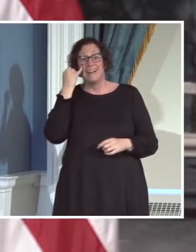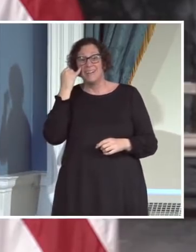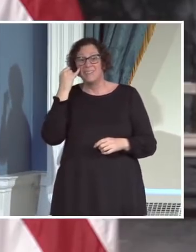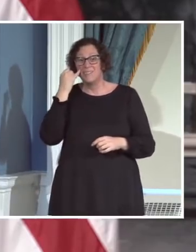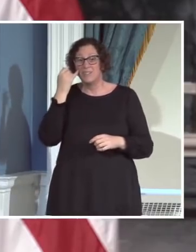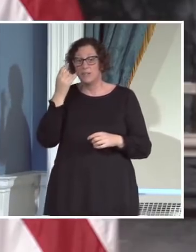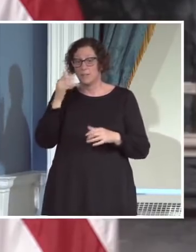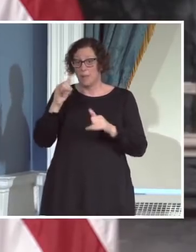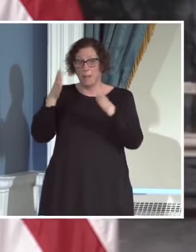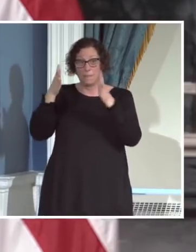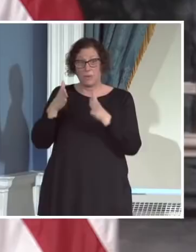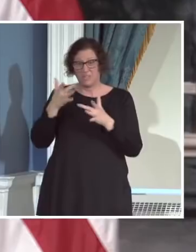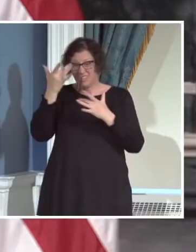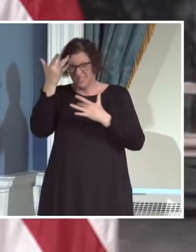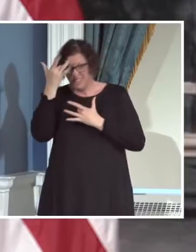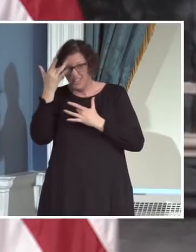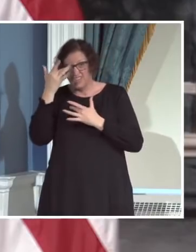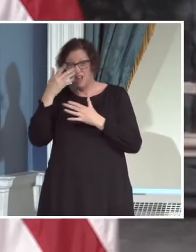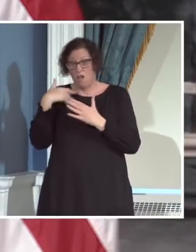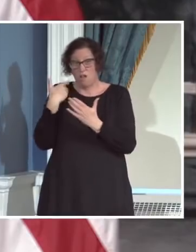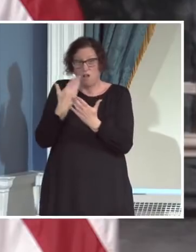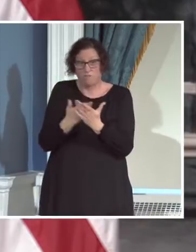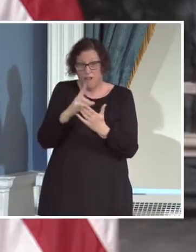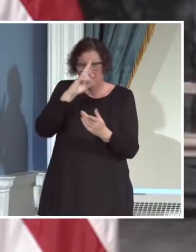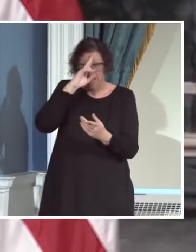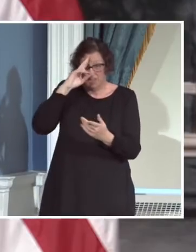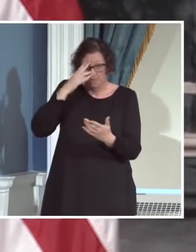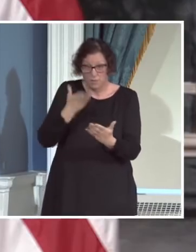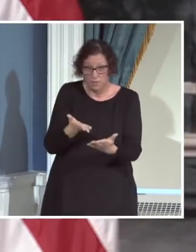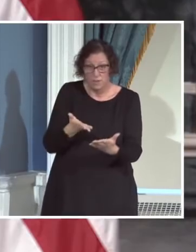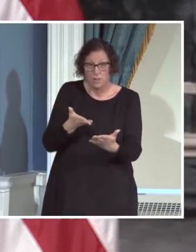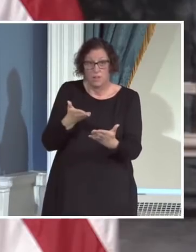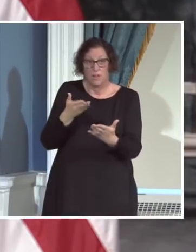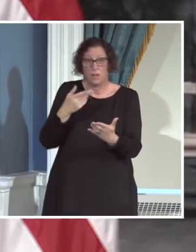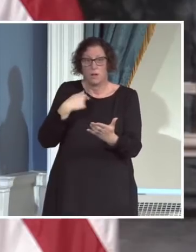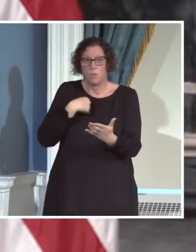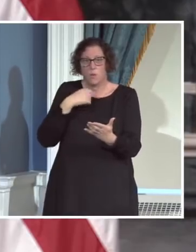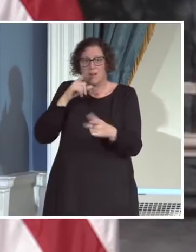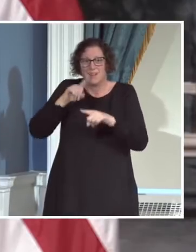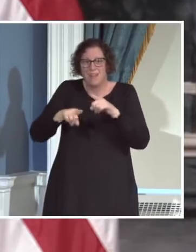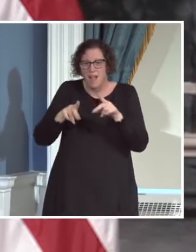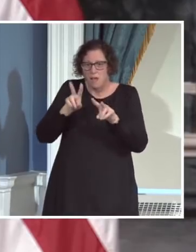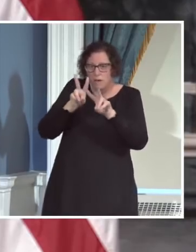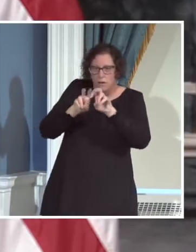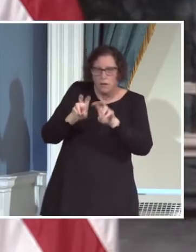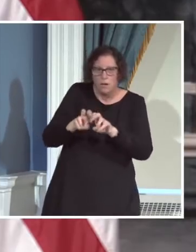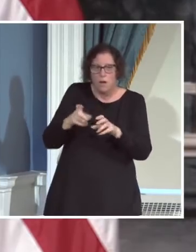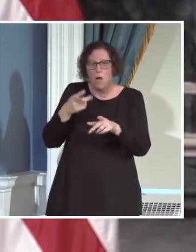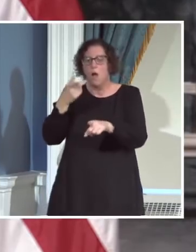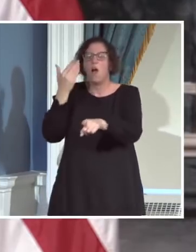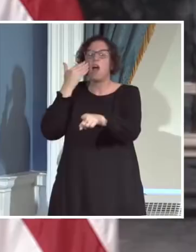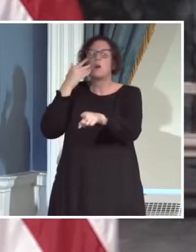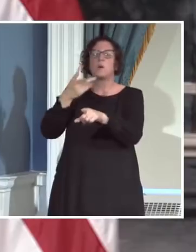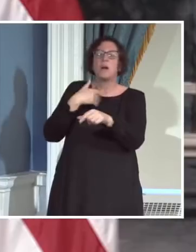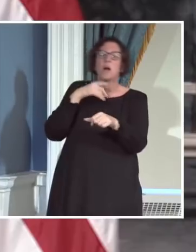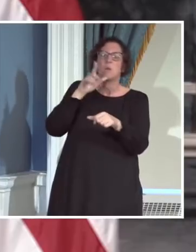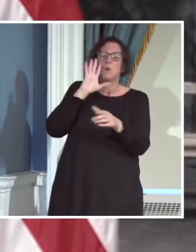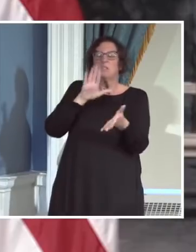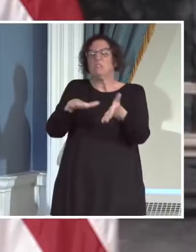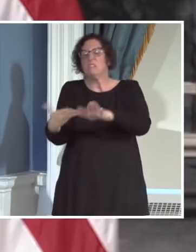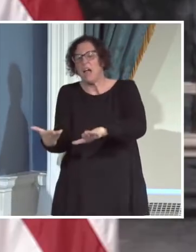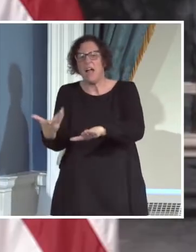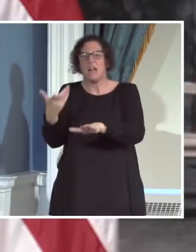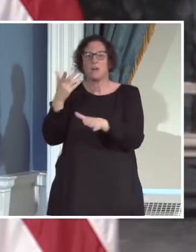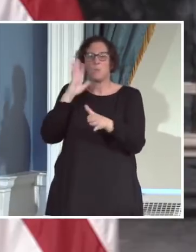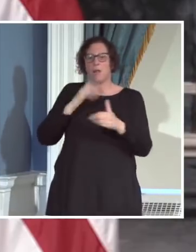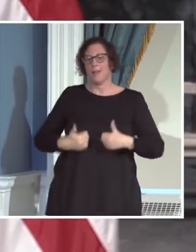going to happen to them in a week or 2 weeks. Our healthcare workers fight for every single human being, doesn't matter who they are or where they come from.